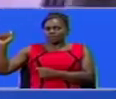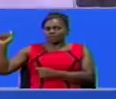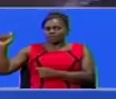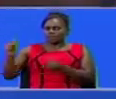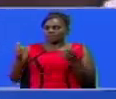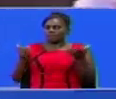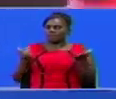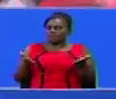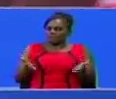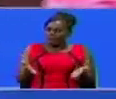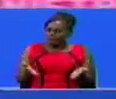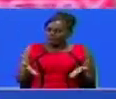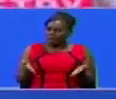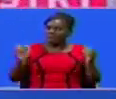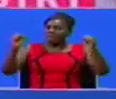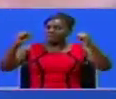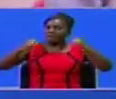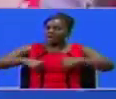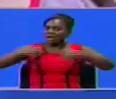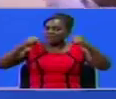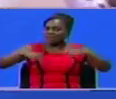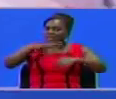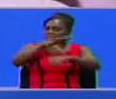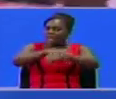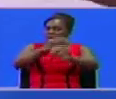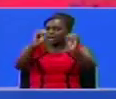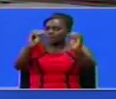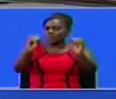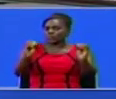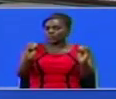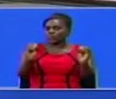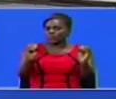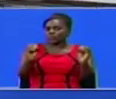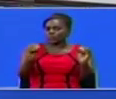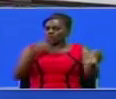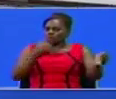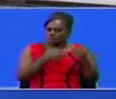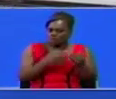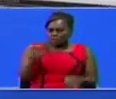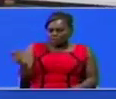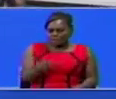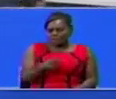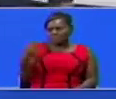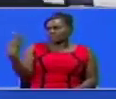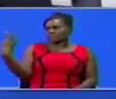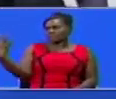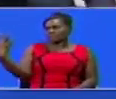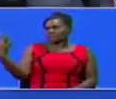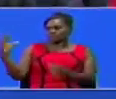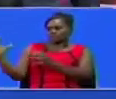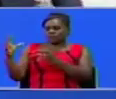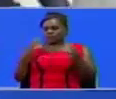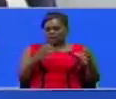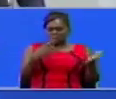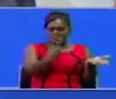And it appears there is still no end in sight to the doctors' pay dispute. For close to 3 months, parties have engaged